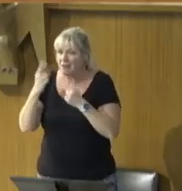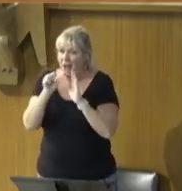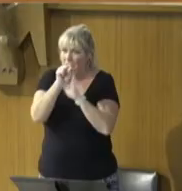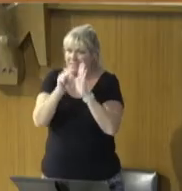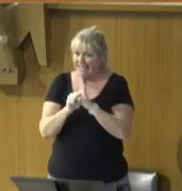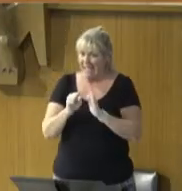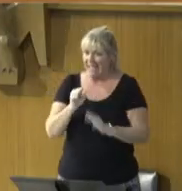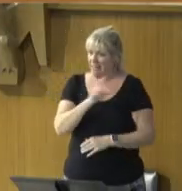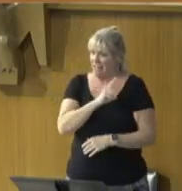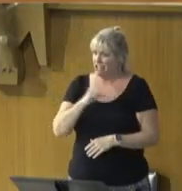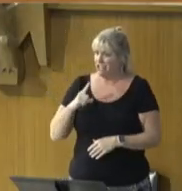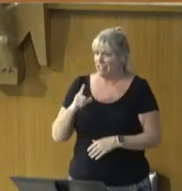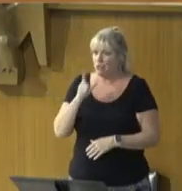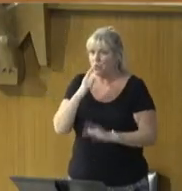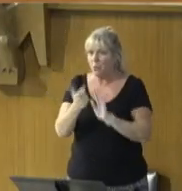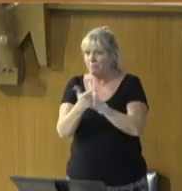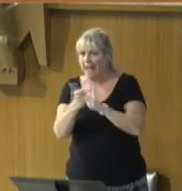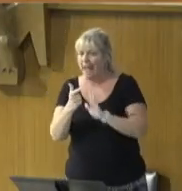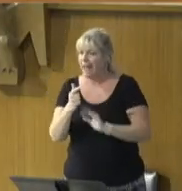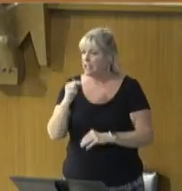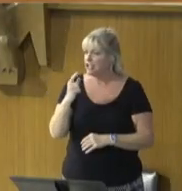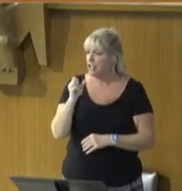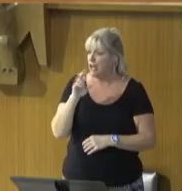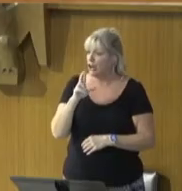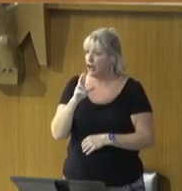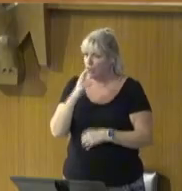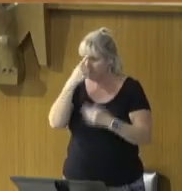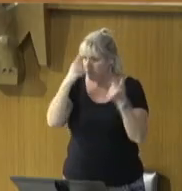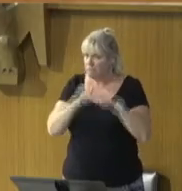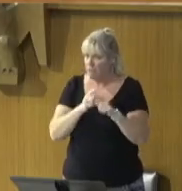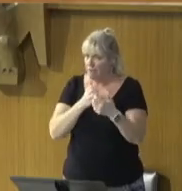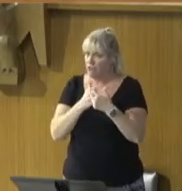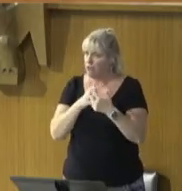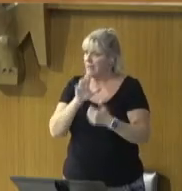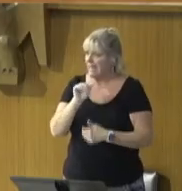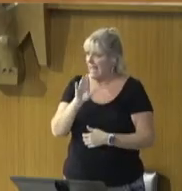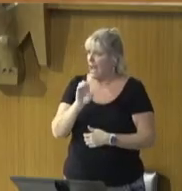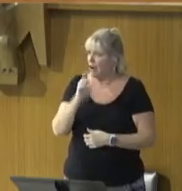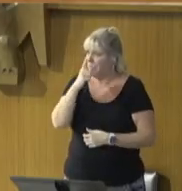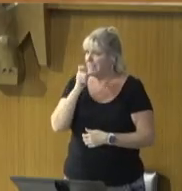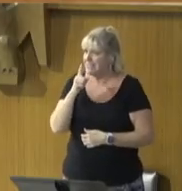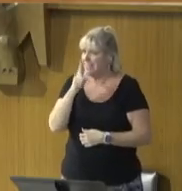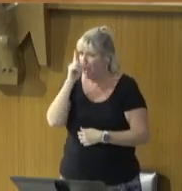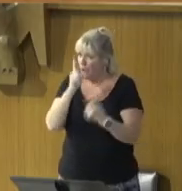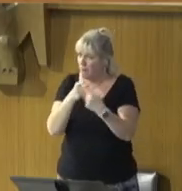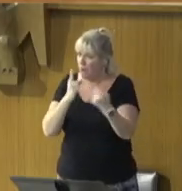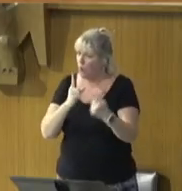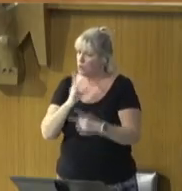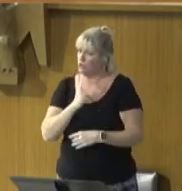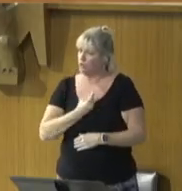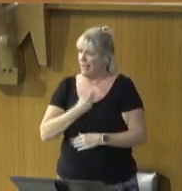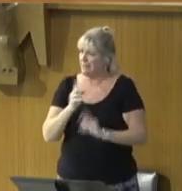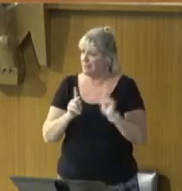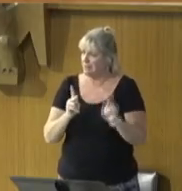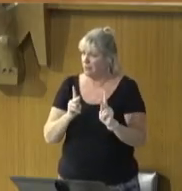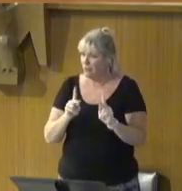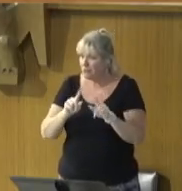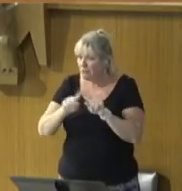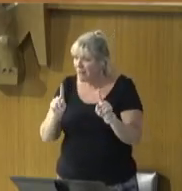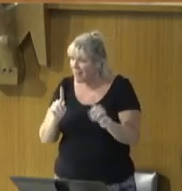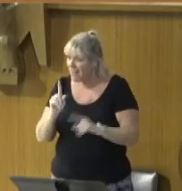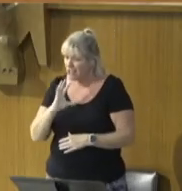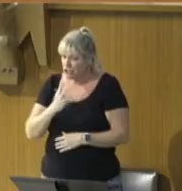care because they are opposed to trans individuals while suicide rates of trans teens